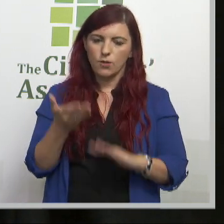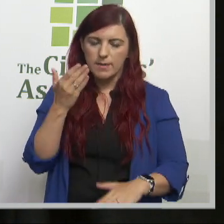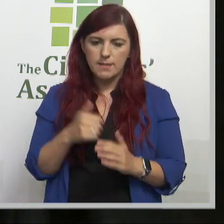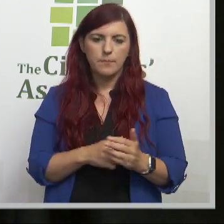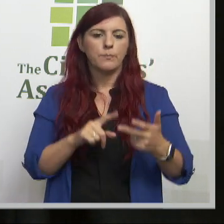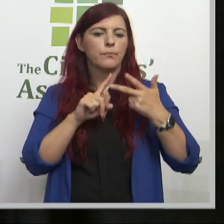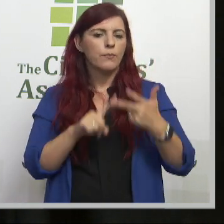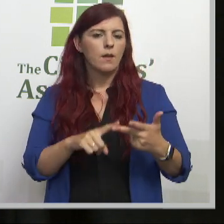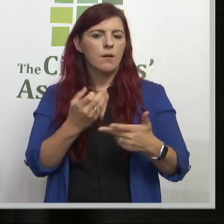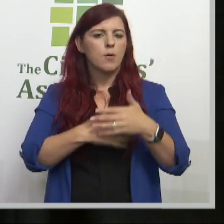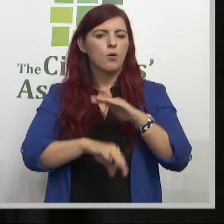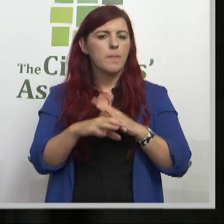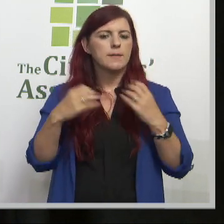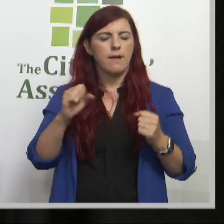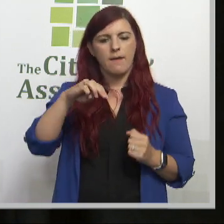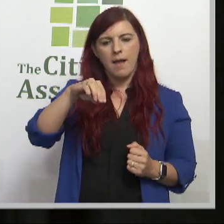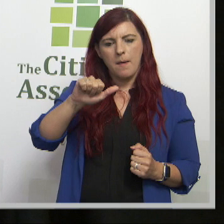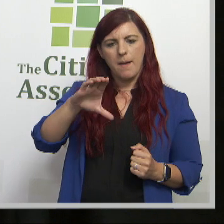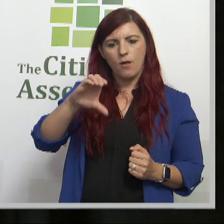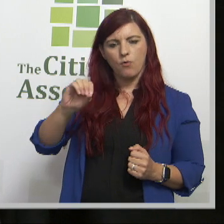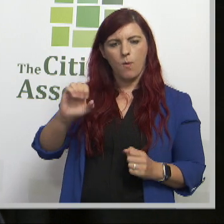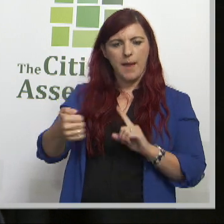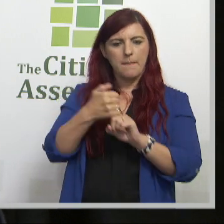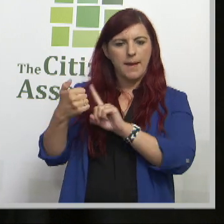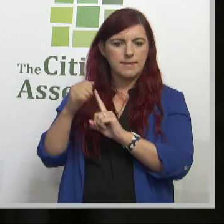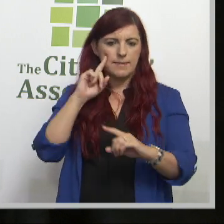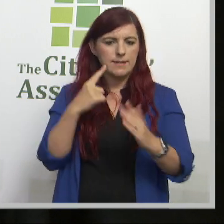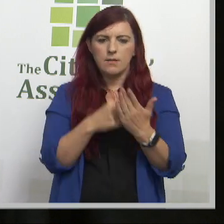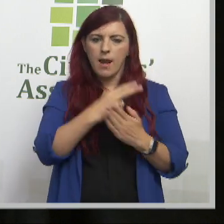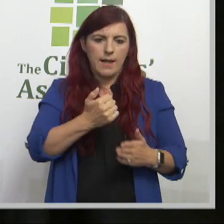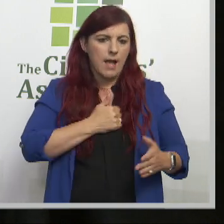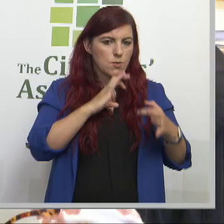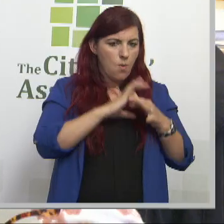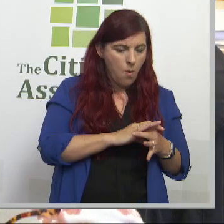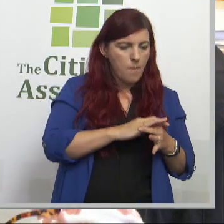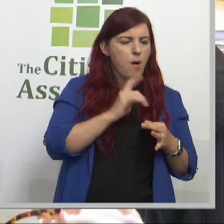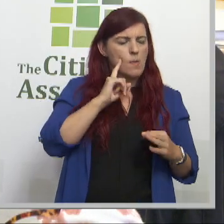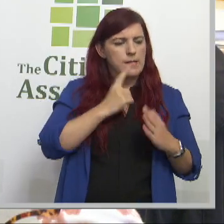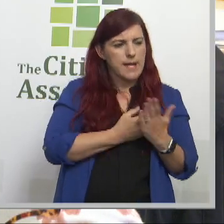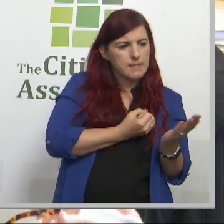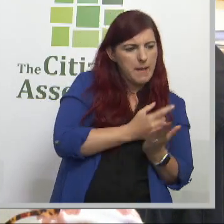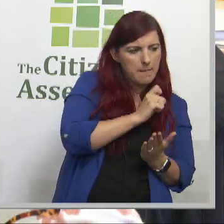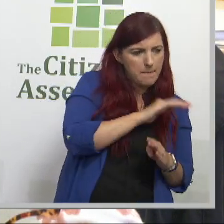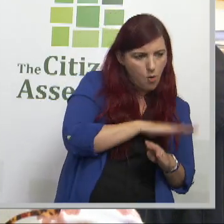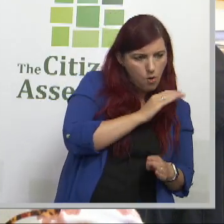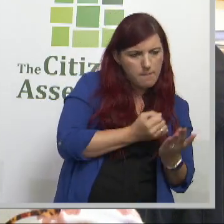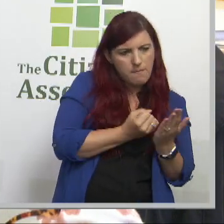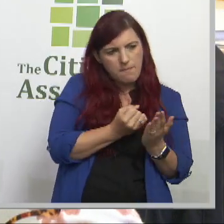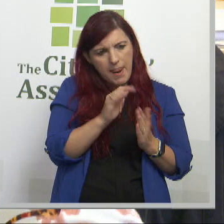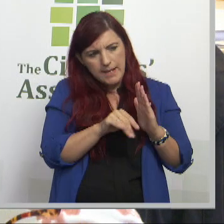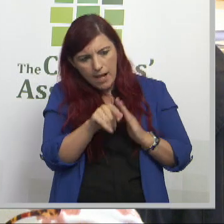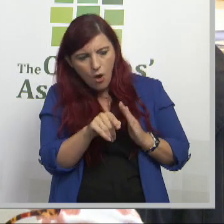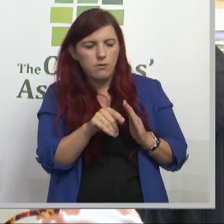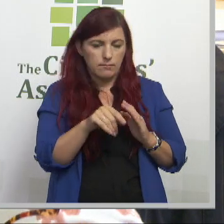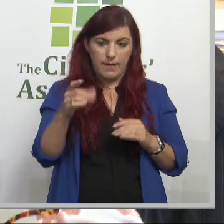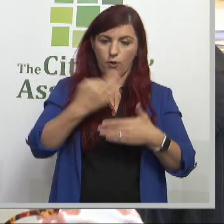is, a government has macro impacts in its decisions. It's not like a household deciding, I'm going to spend a little bit more this year, and it's for me. If a government